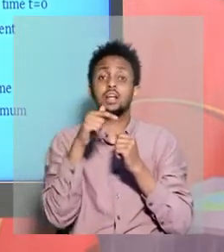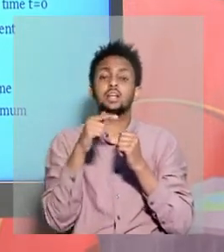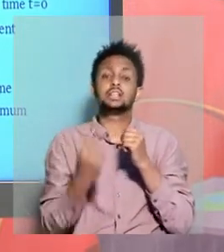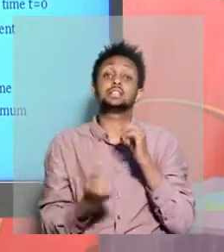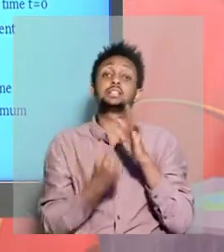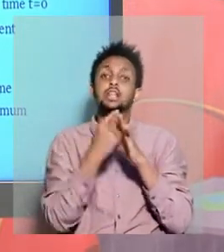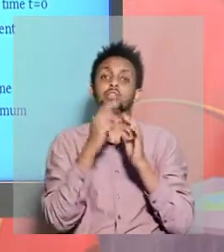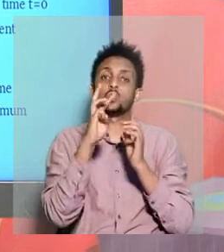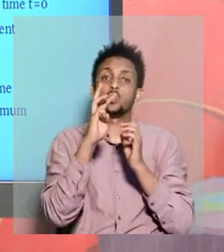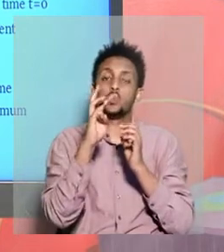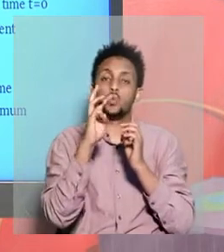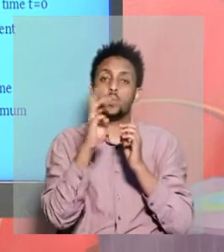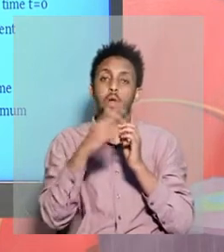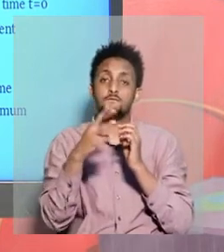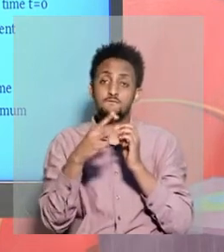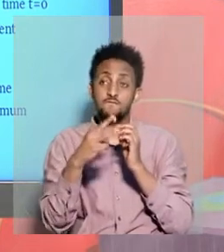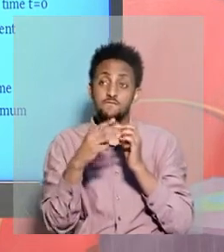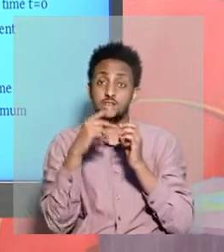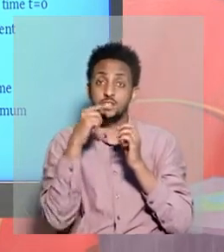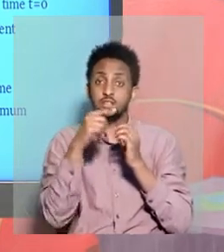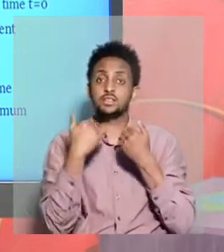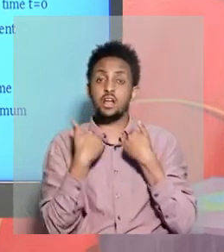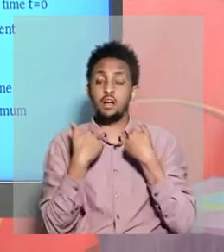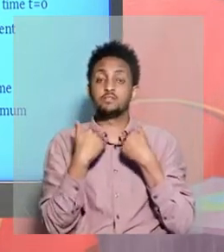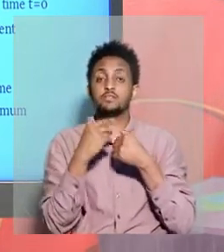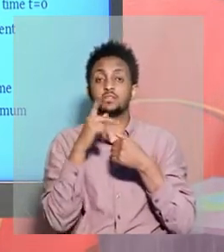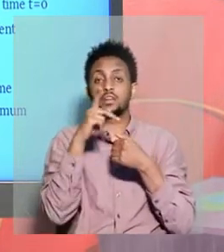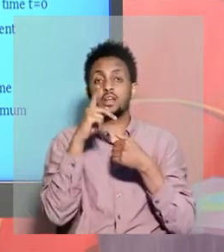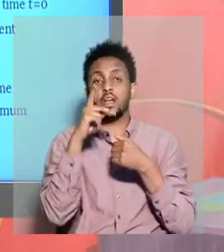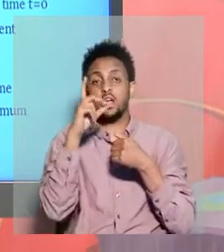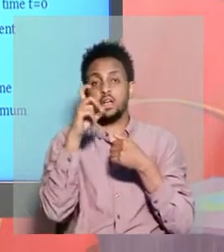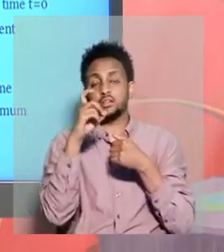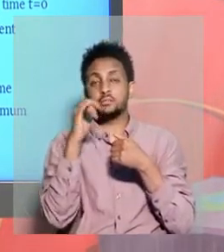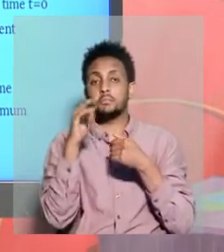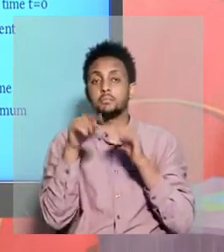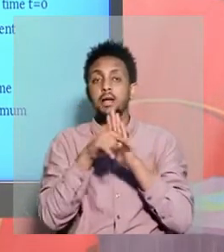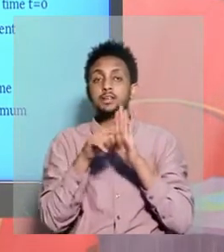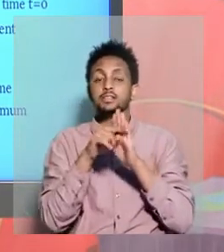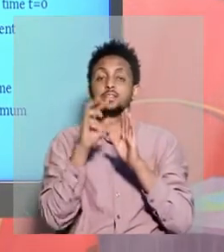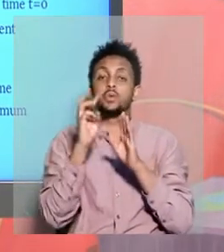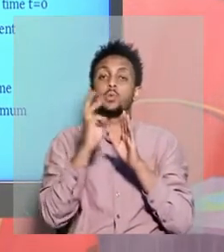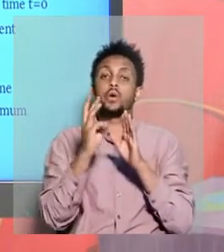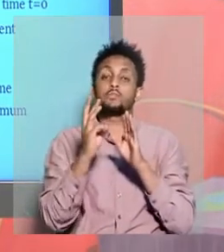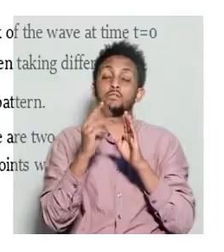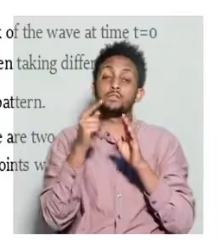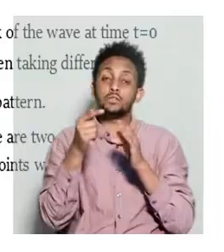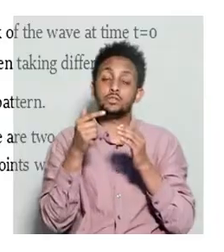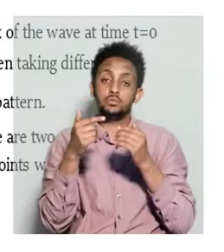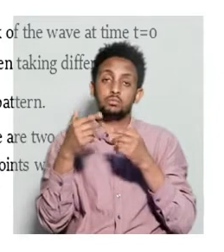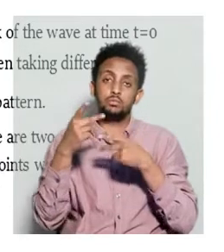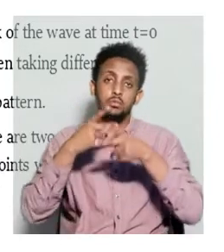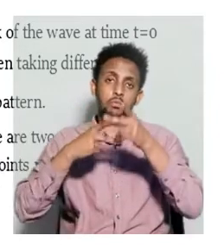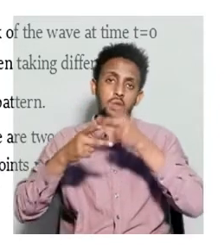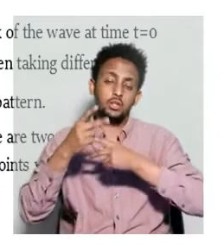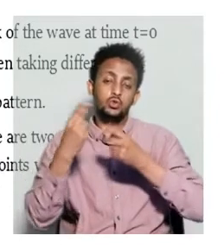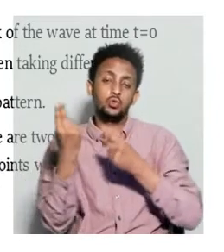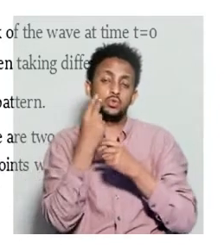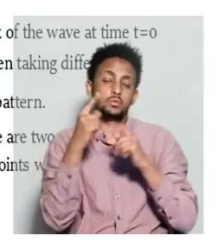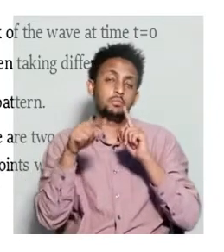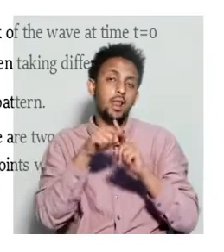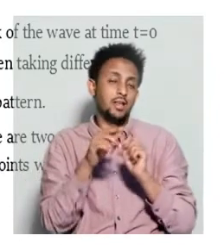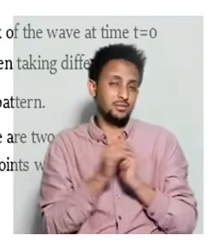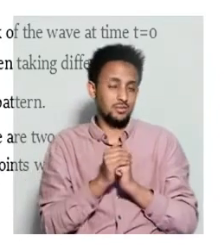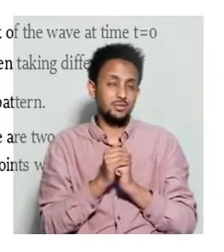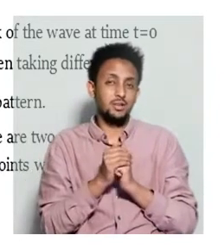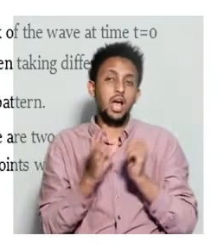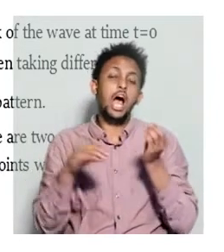incident wave expressed to the right like this. You can have kx minus omega t. There is a wave which is propagating to the left. You can use plus.